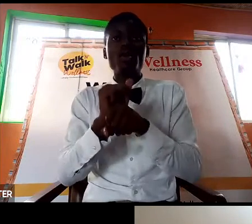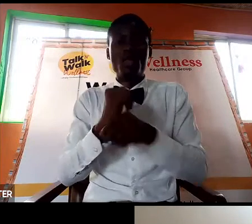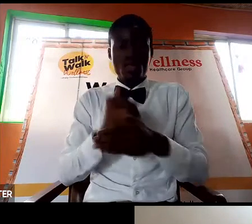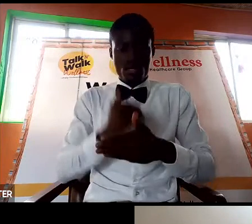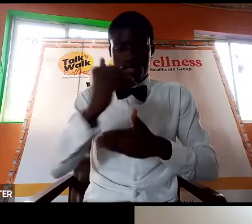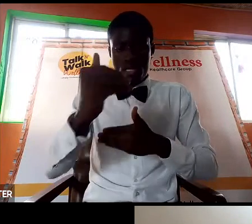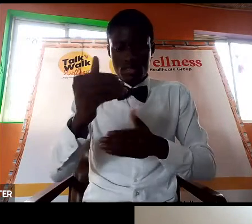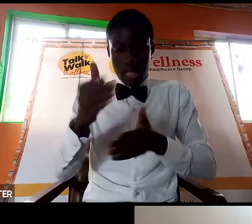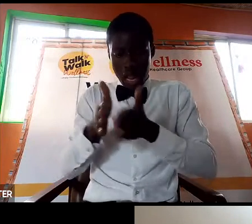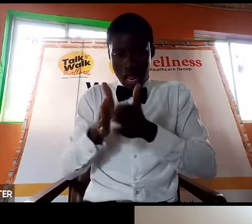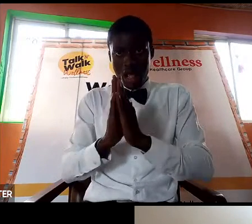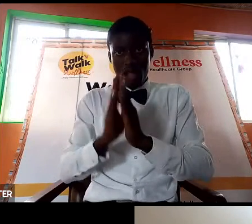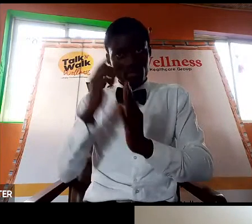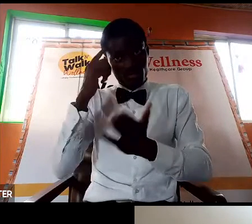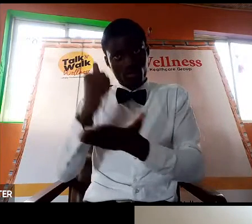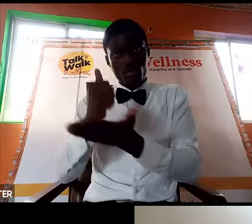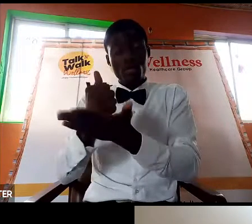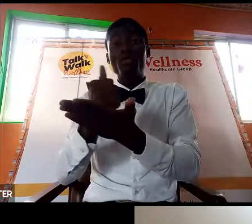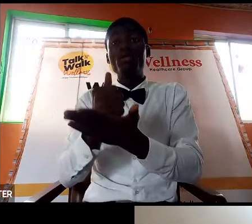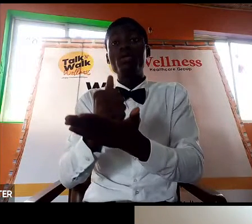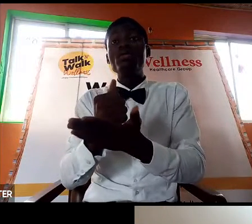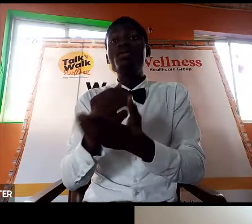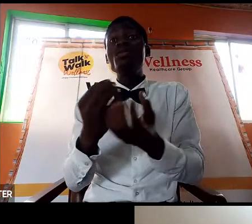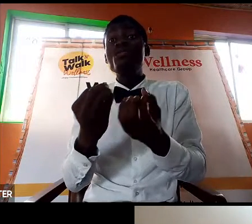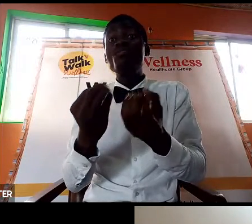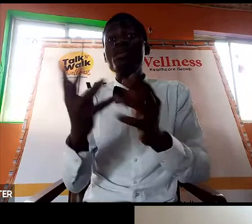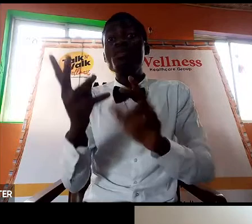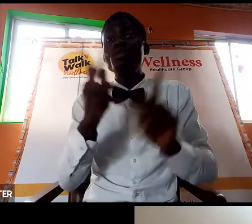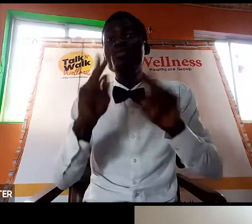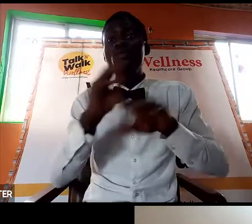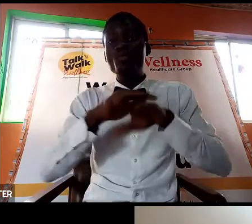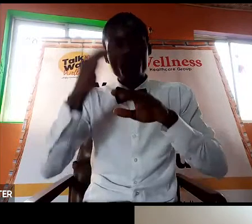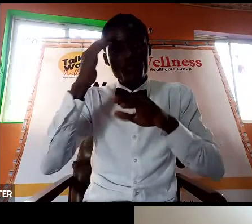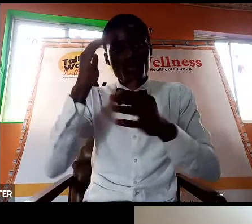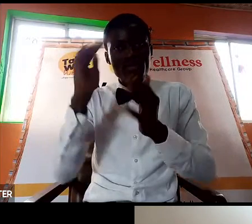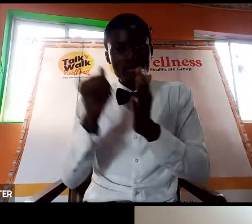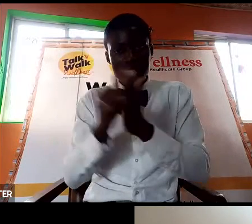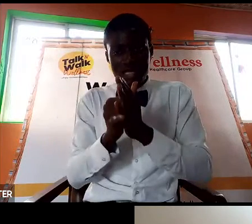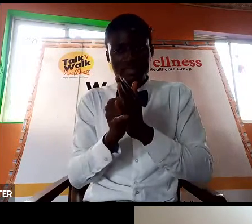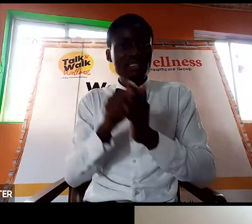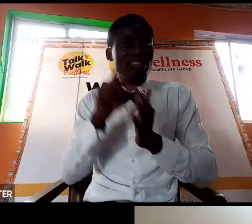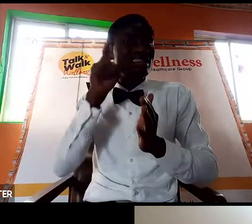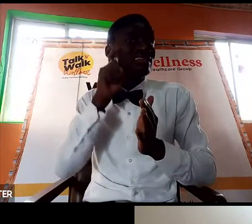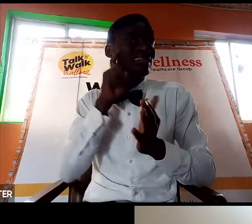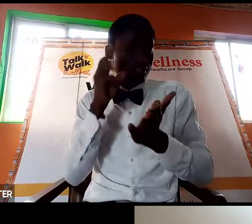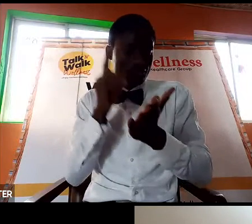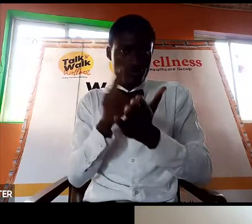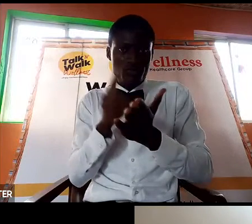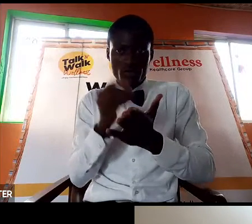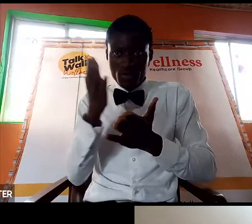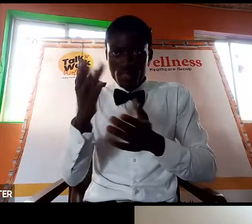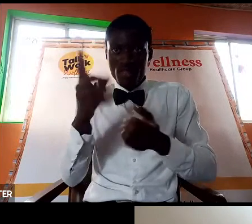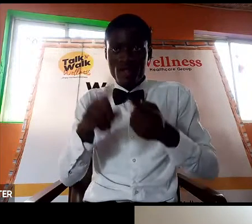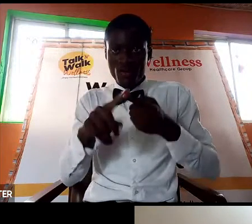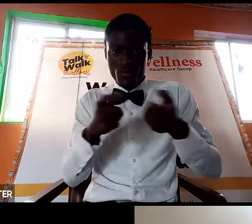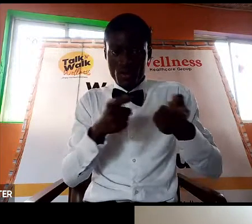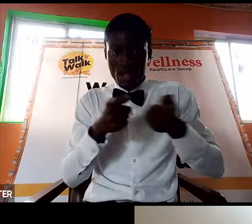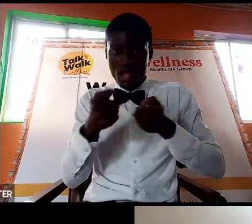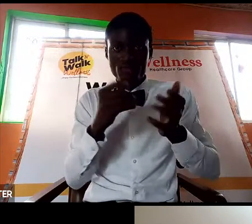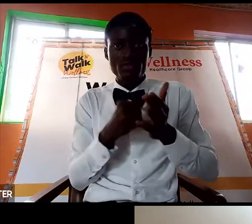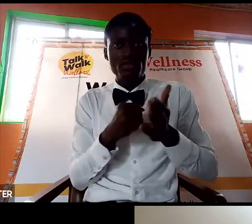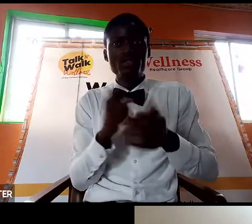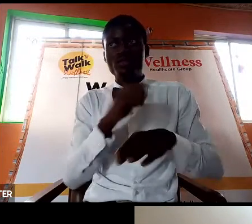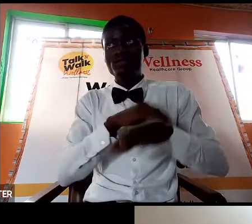sex therapists available to handle this. This is not a case that you take to pastors or you take to a friend and all that. They are